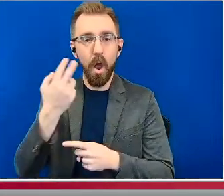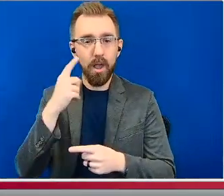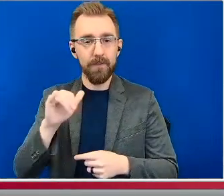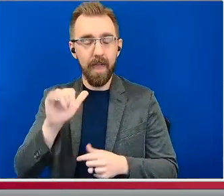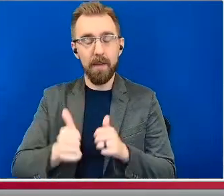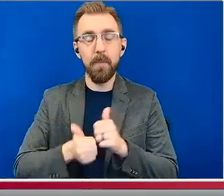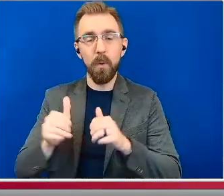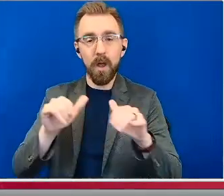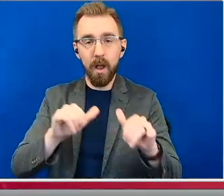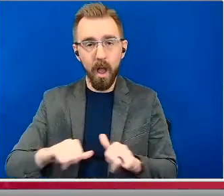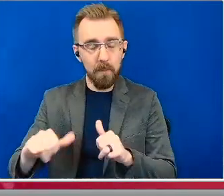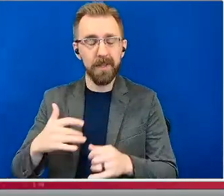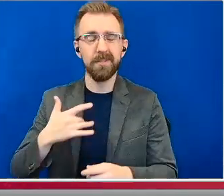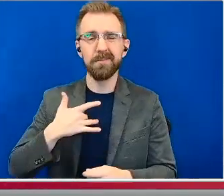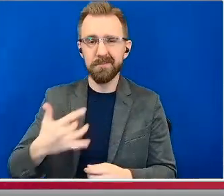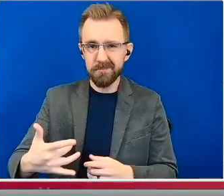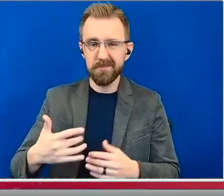usually